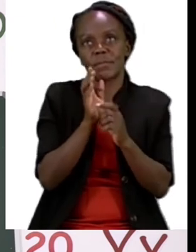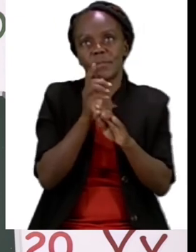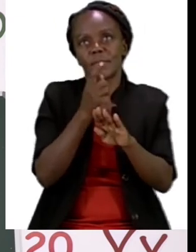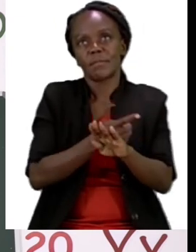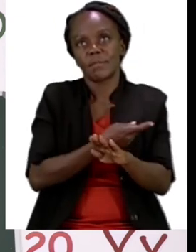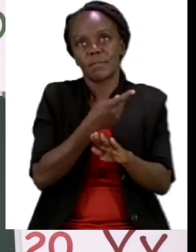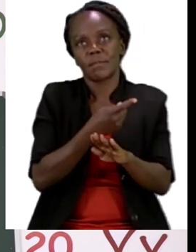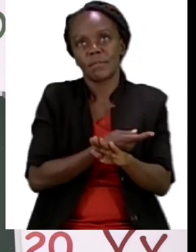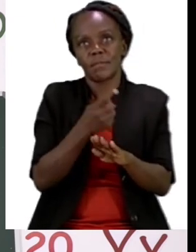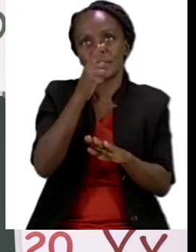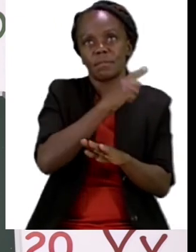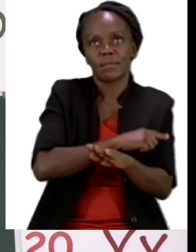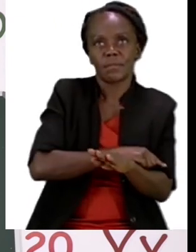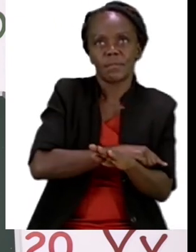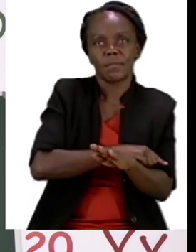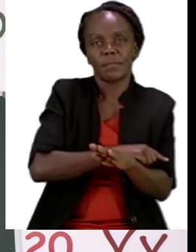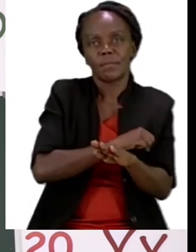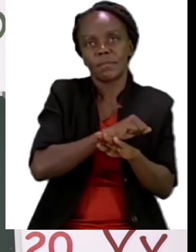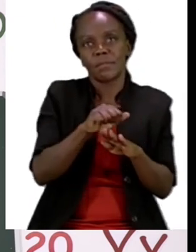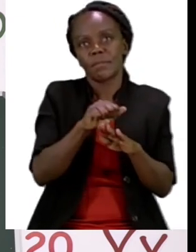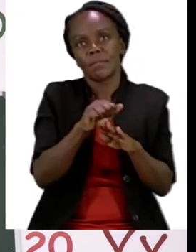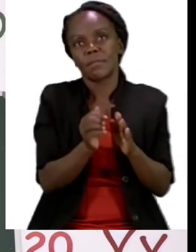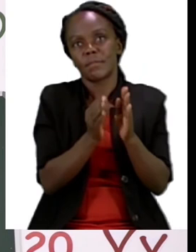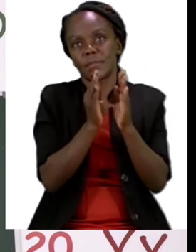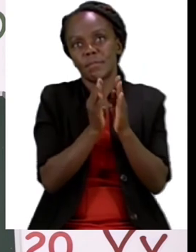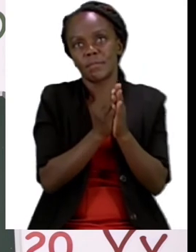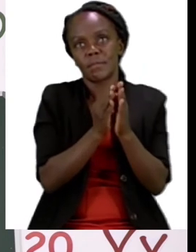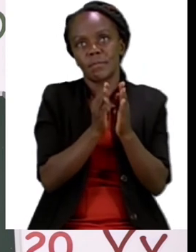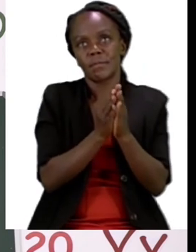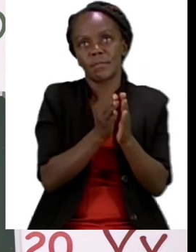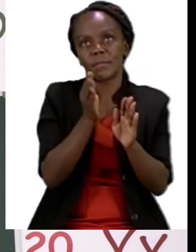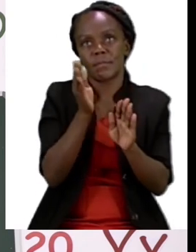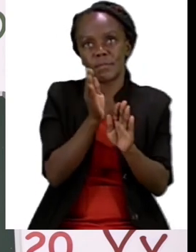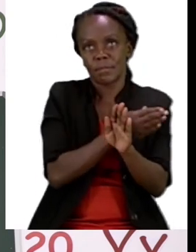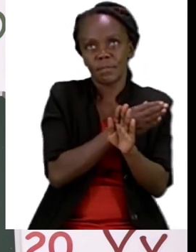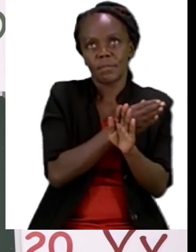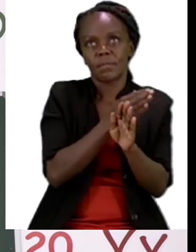Sanitize every day. So the germs can